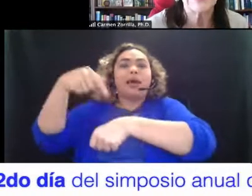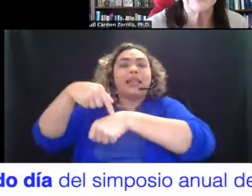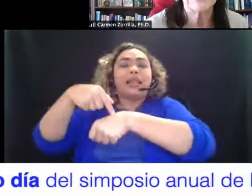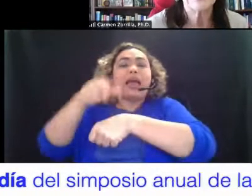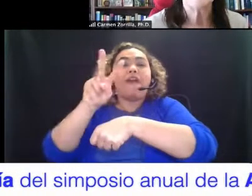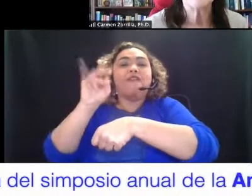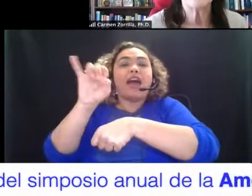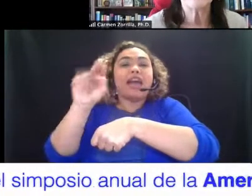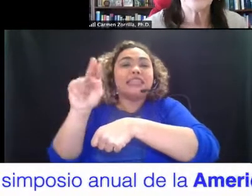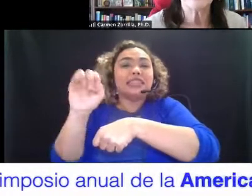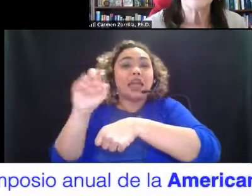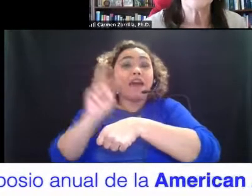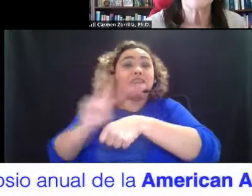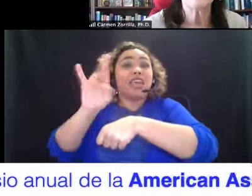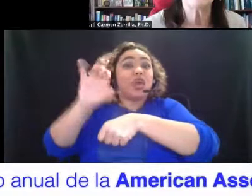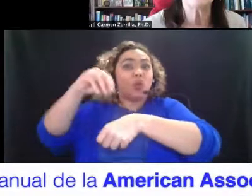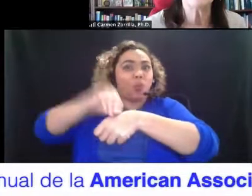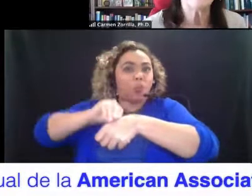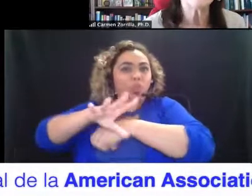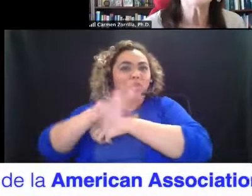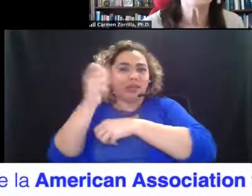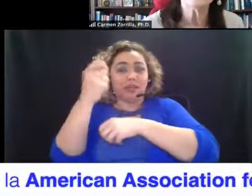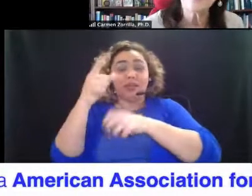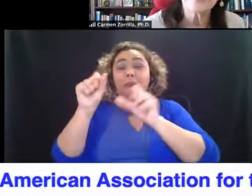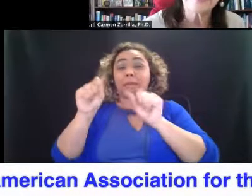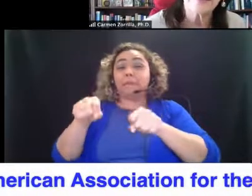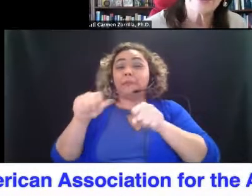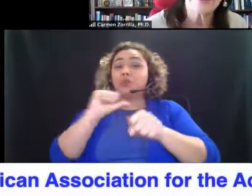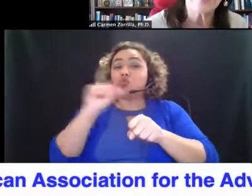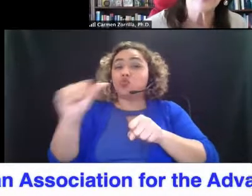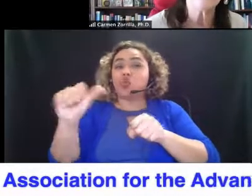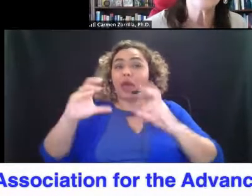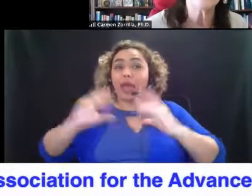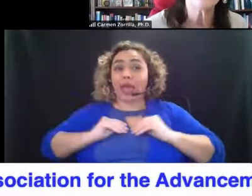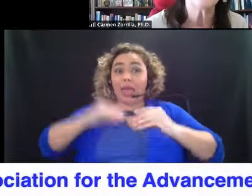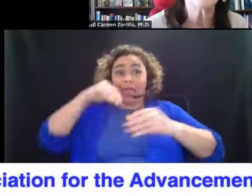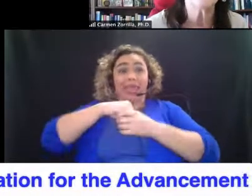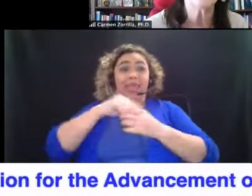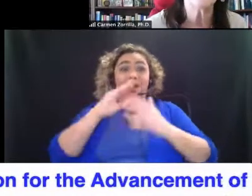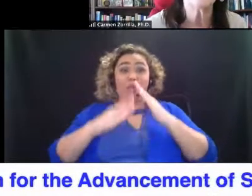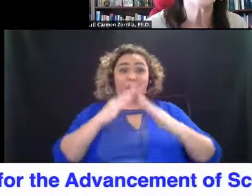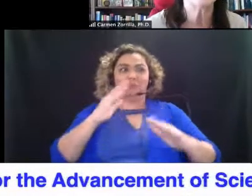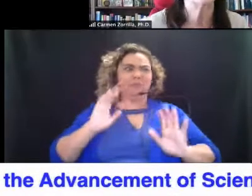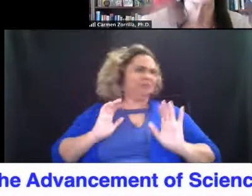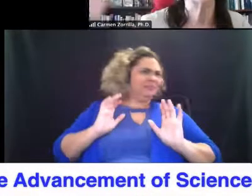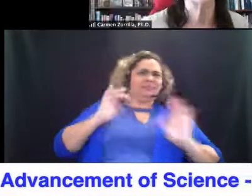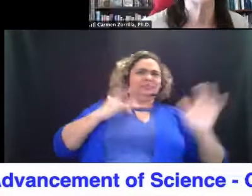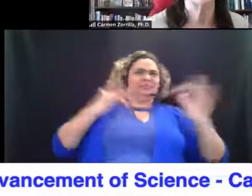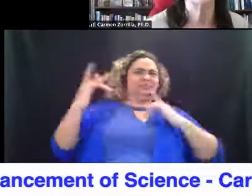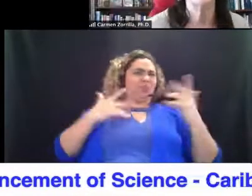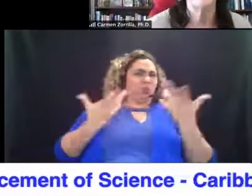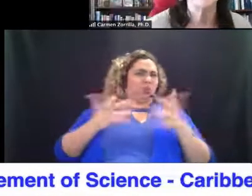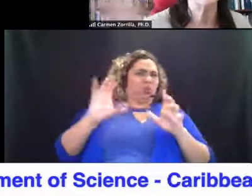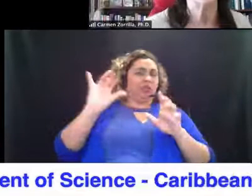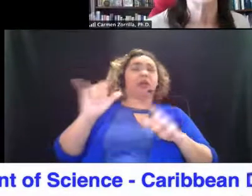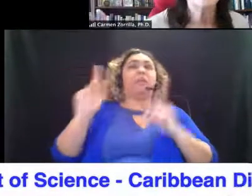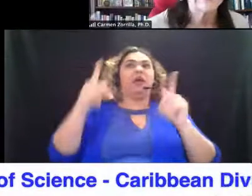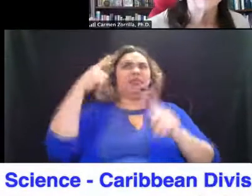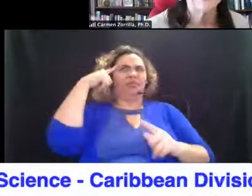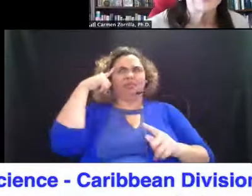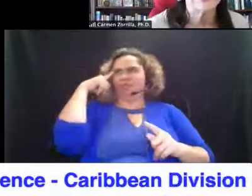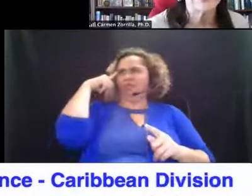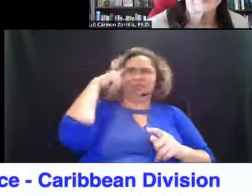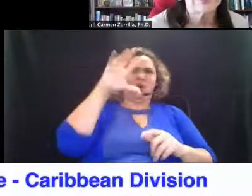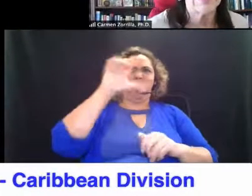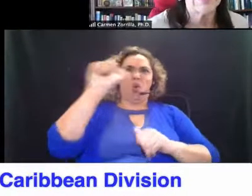vaccine, because that might not be accepted in our community, and there would be concerns, and then people would think that all vaccines